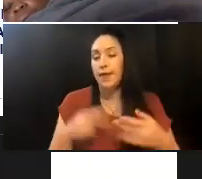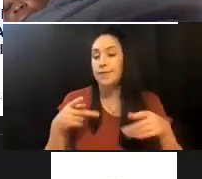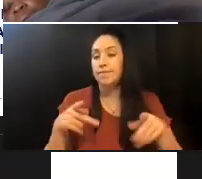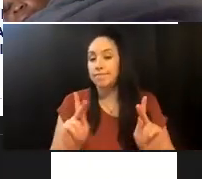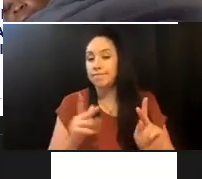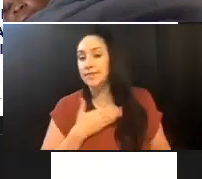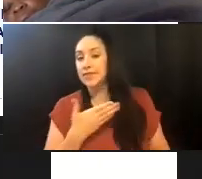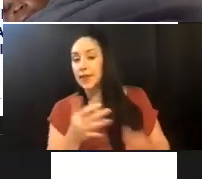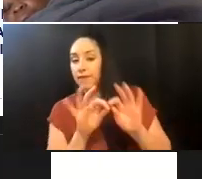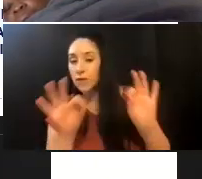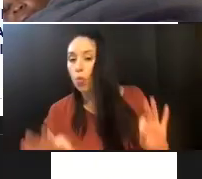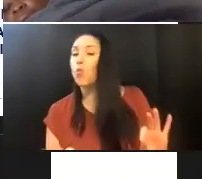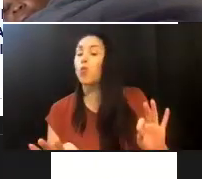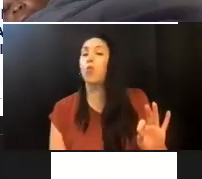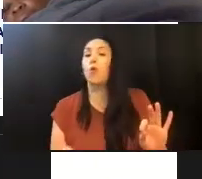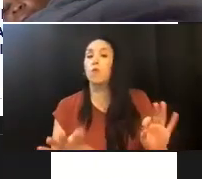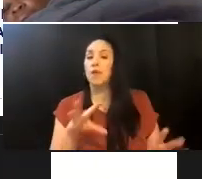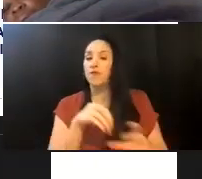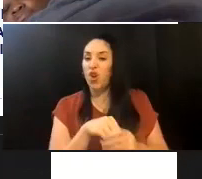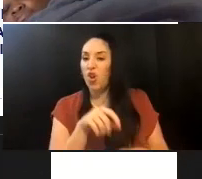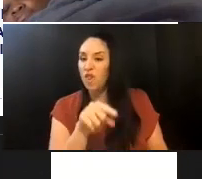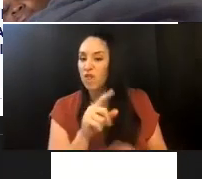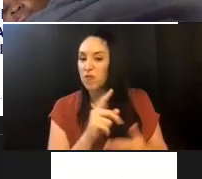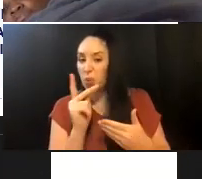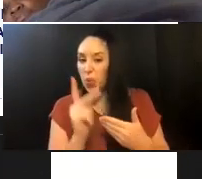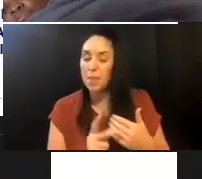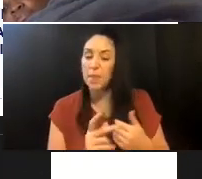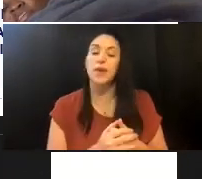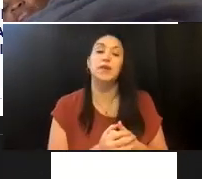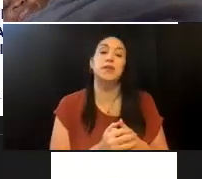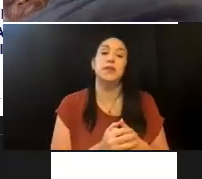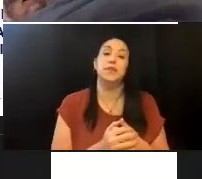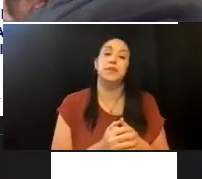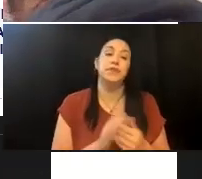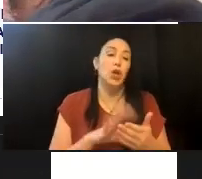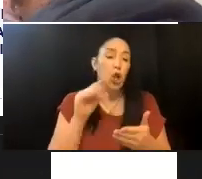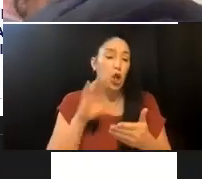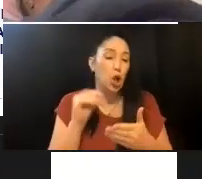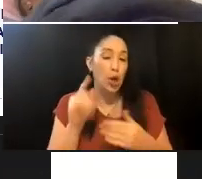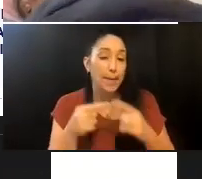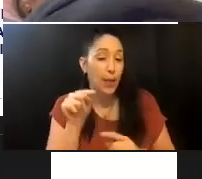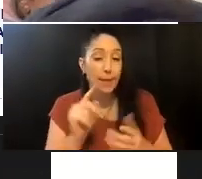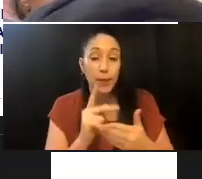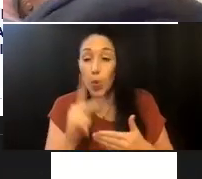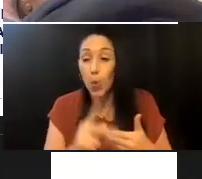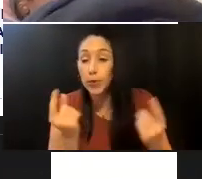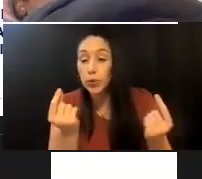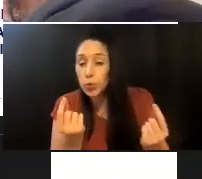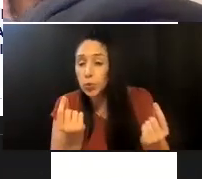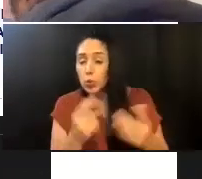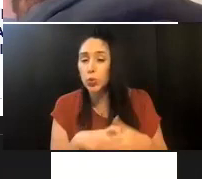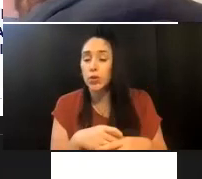give consent to be involved, which involves going through and learning about exactly what the program is, what it does, what it doesn't